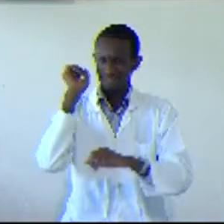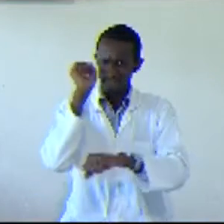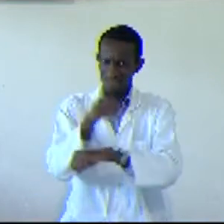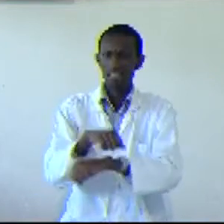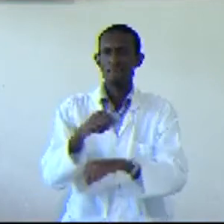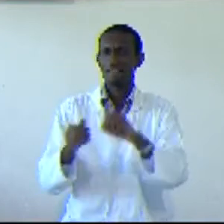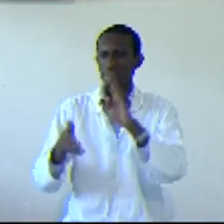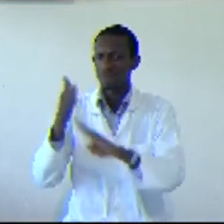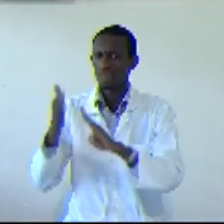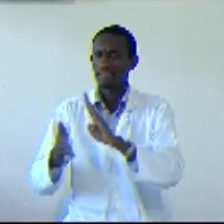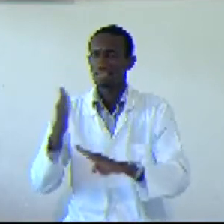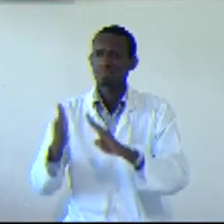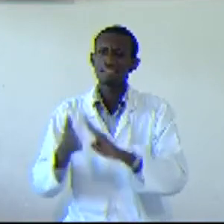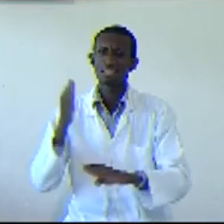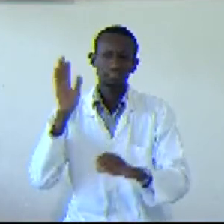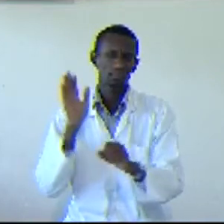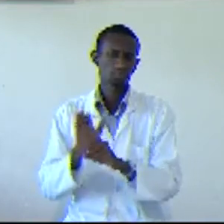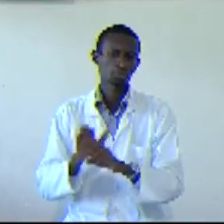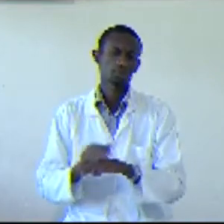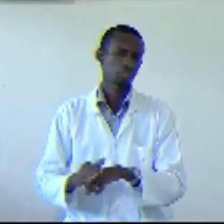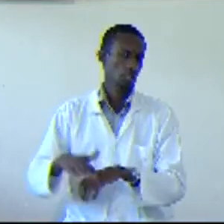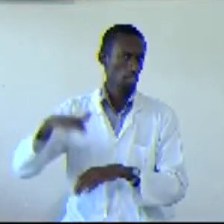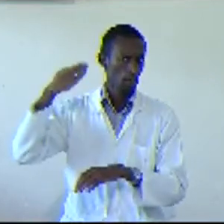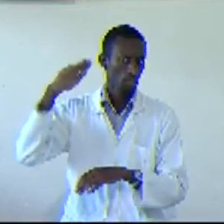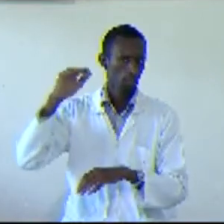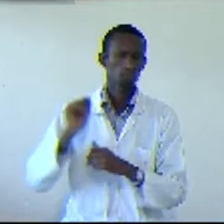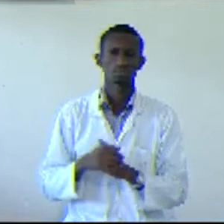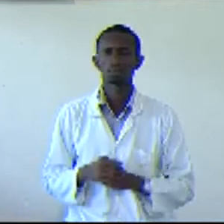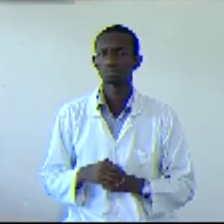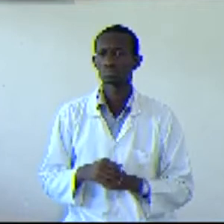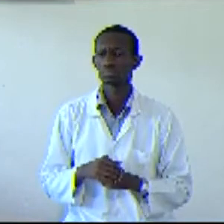speed. That is one. And